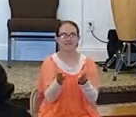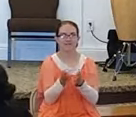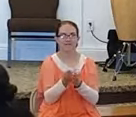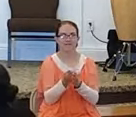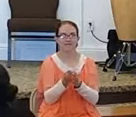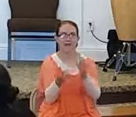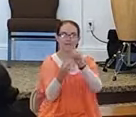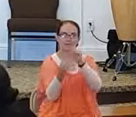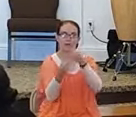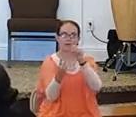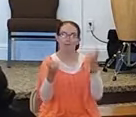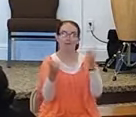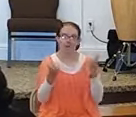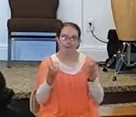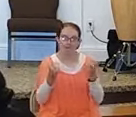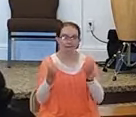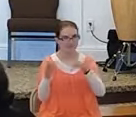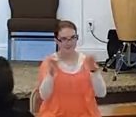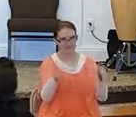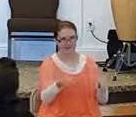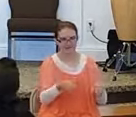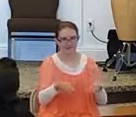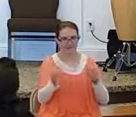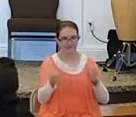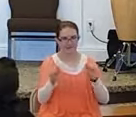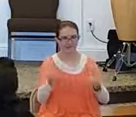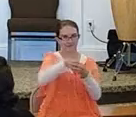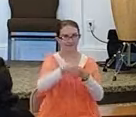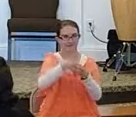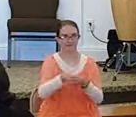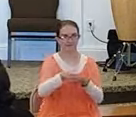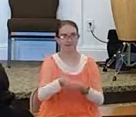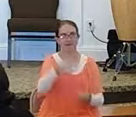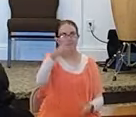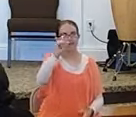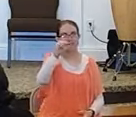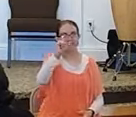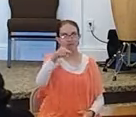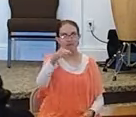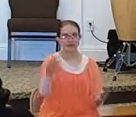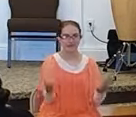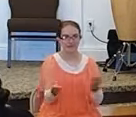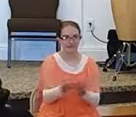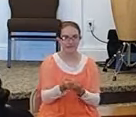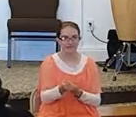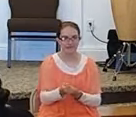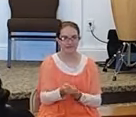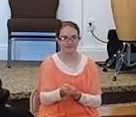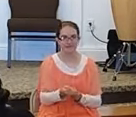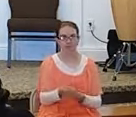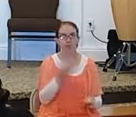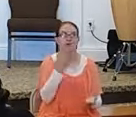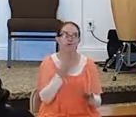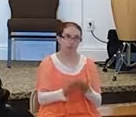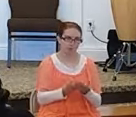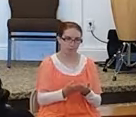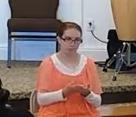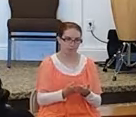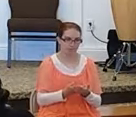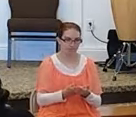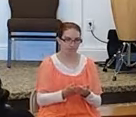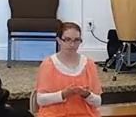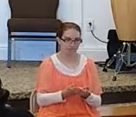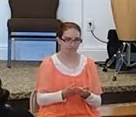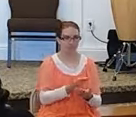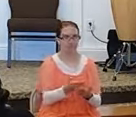give them a decision. What do you want to do? Can we go into these pigs over here? There you go. Well, good. There you're getting something